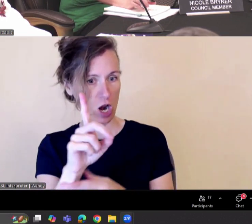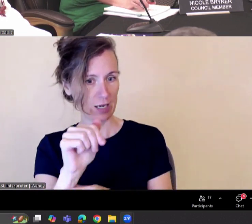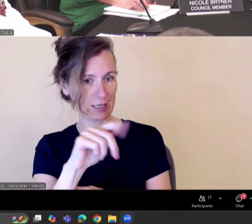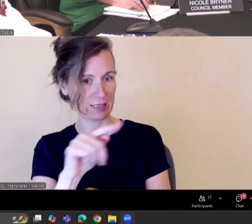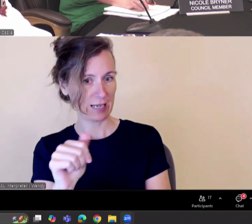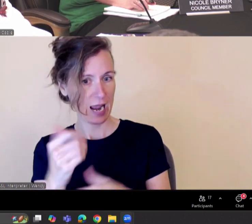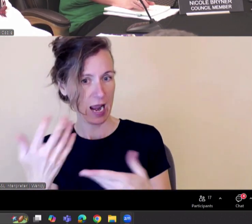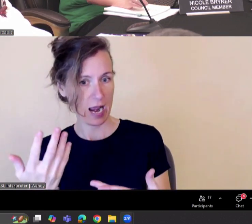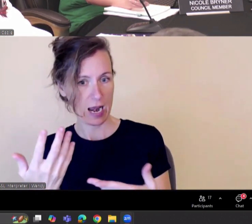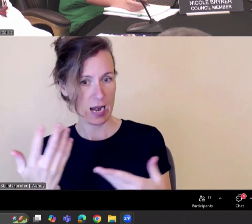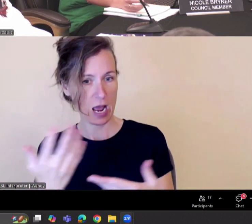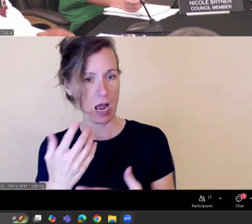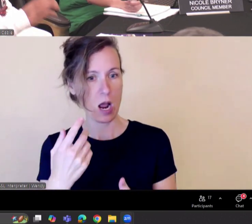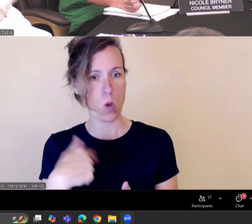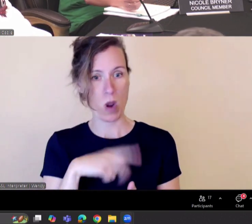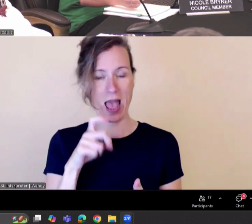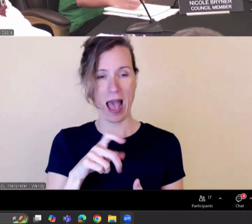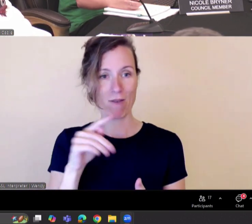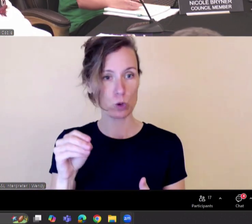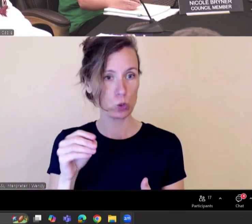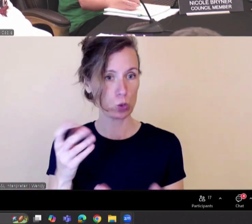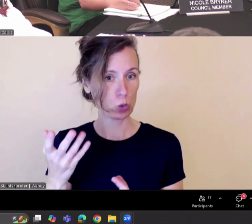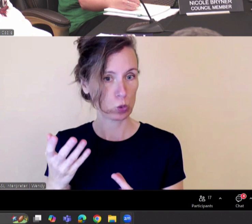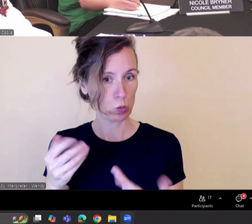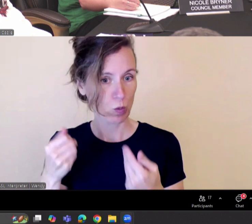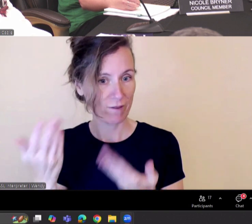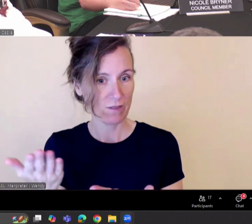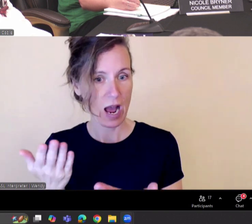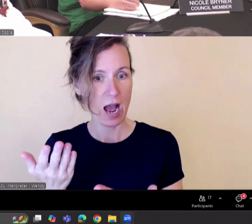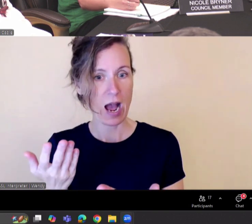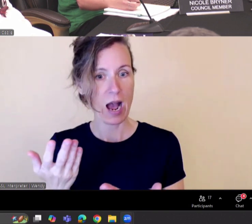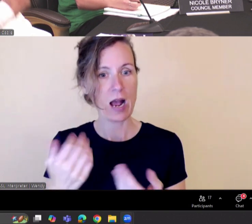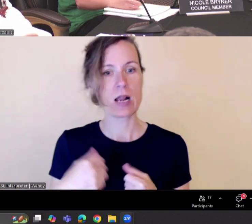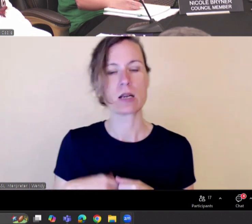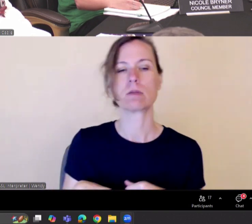Remember, I can address that. One, the town owns the data.